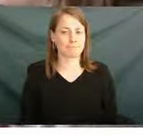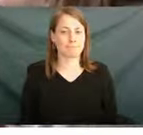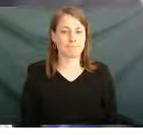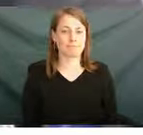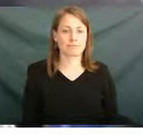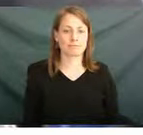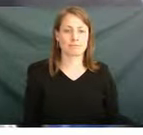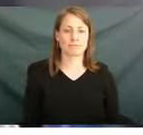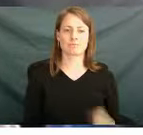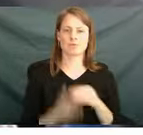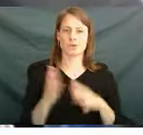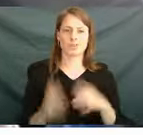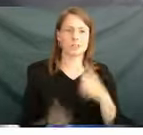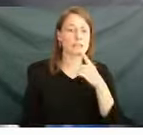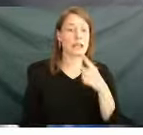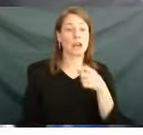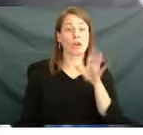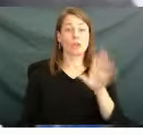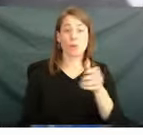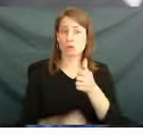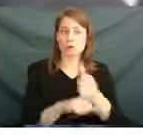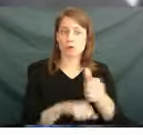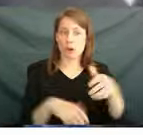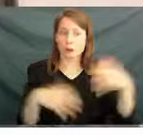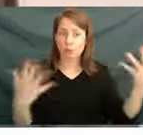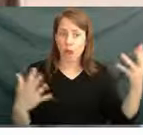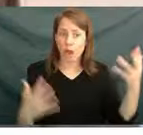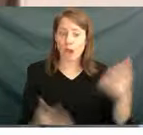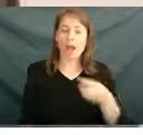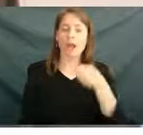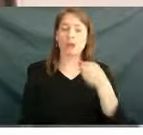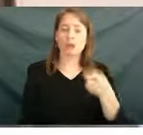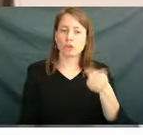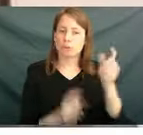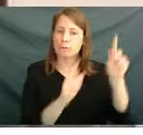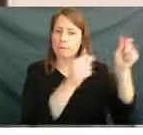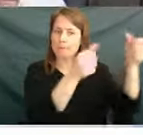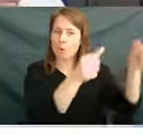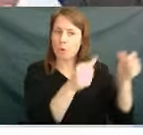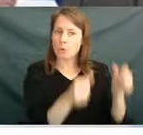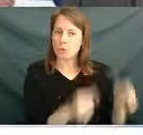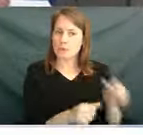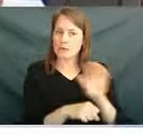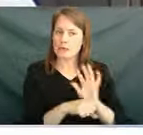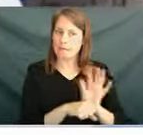of your friend, Sophie. How do you plead? Not guilty.